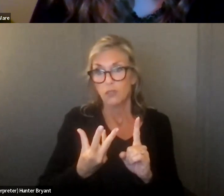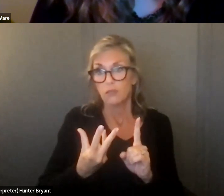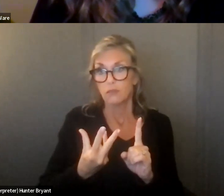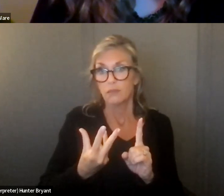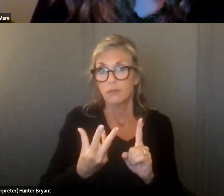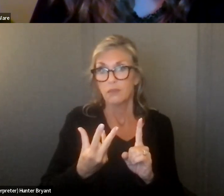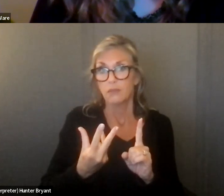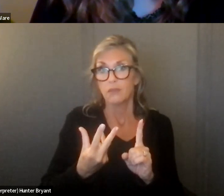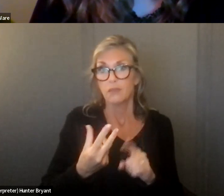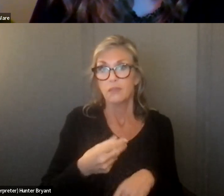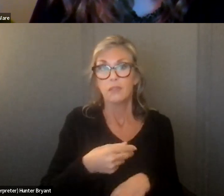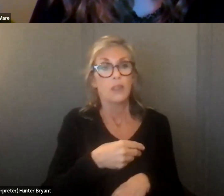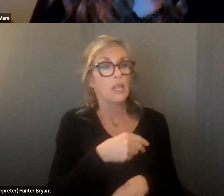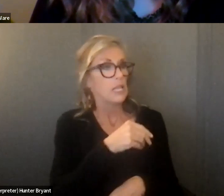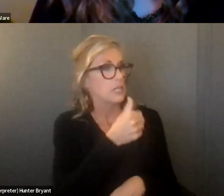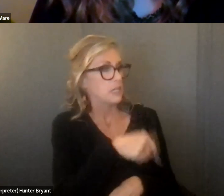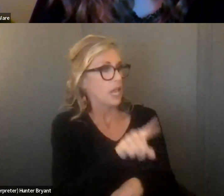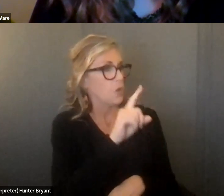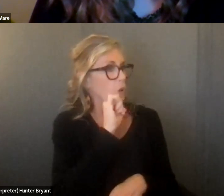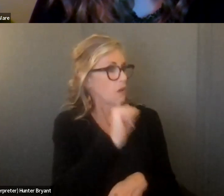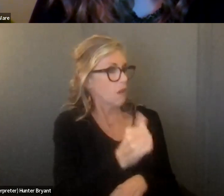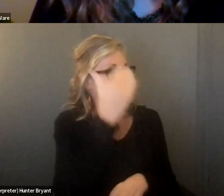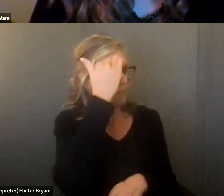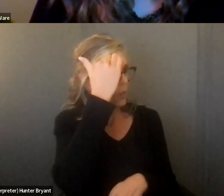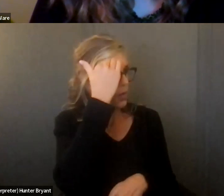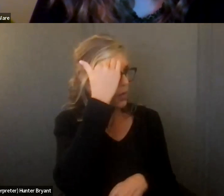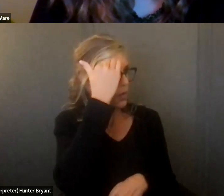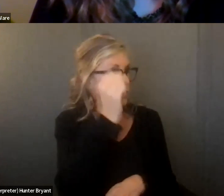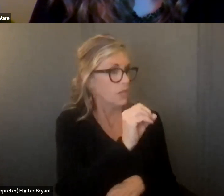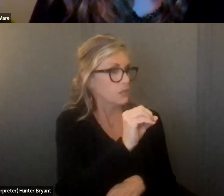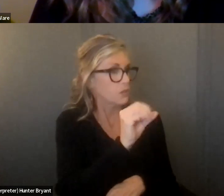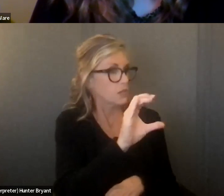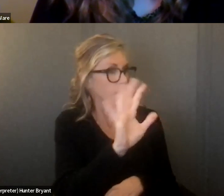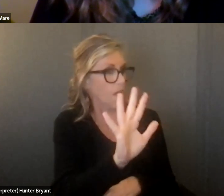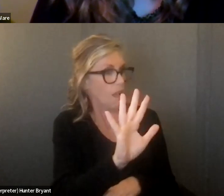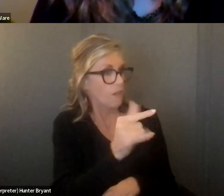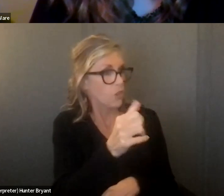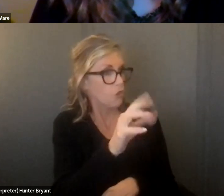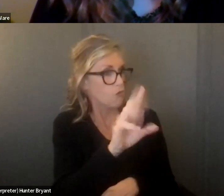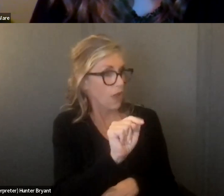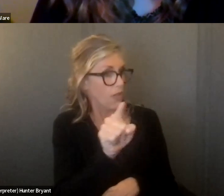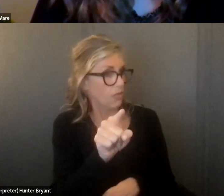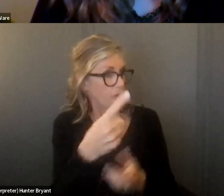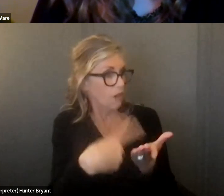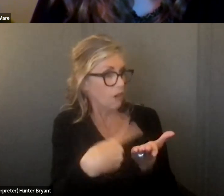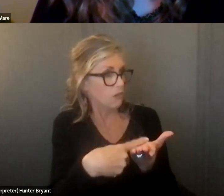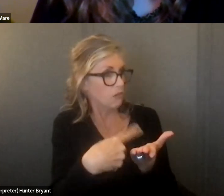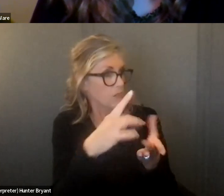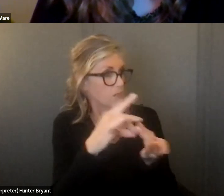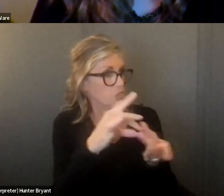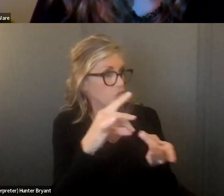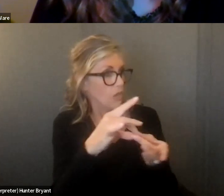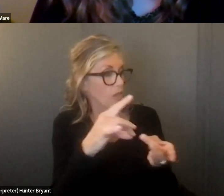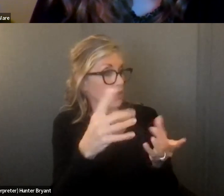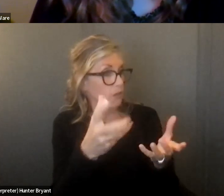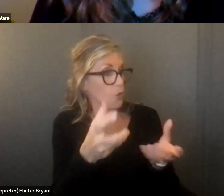So anyone not familiar with the System of Care 5 grant that they're referencing, if you want more information about that, I'm